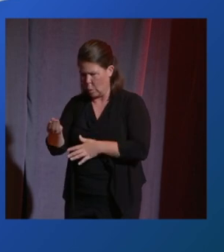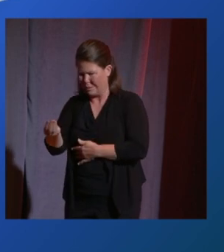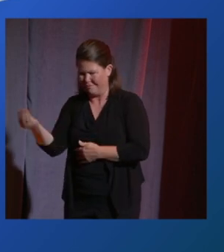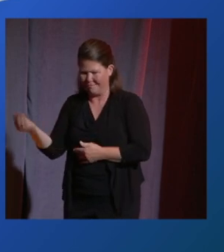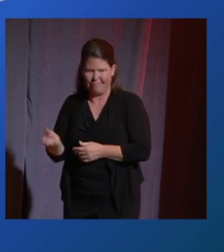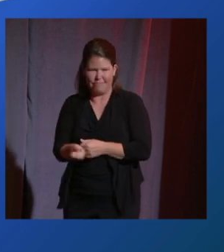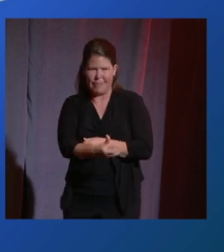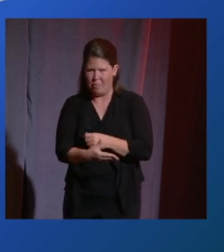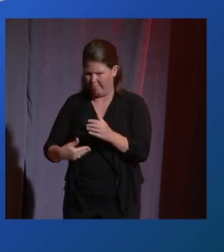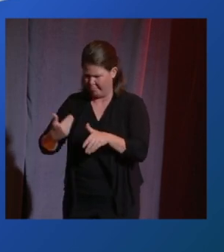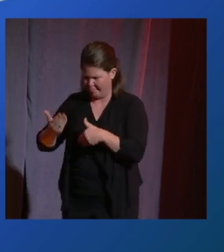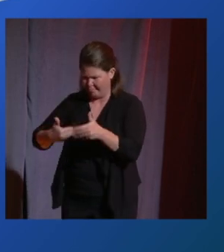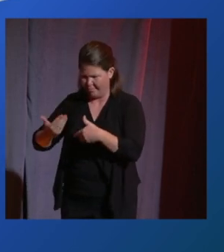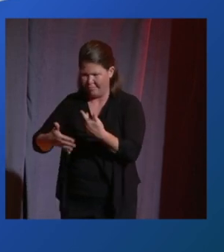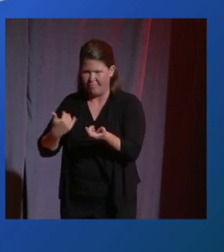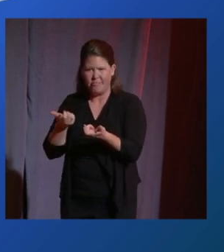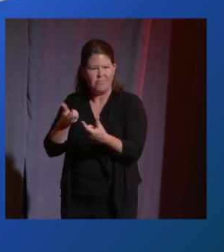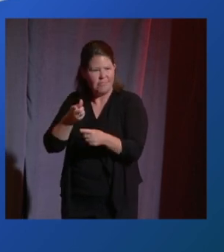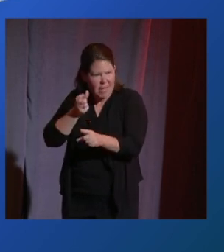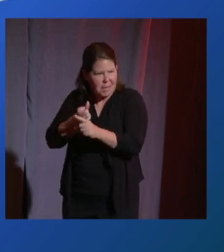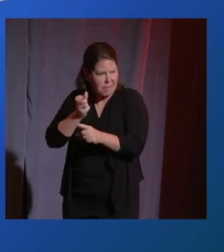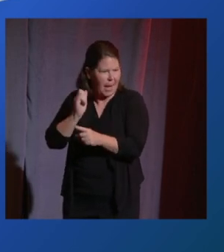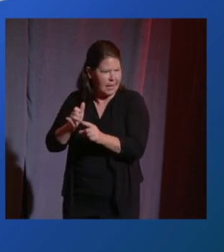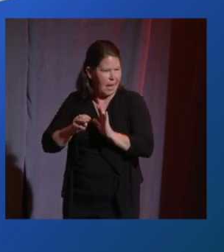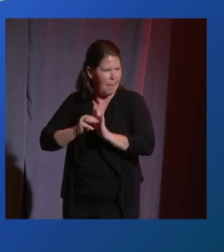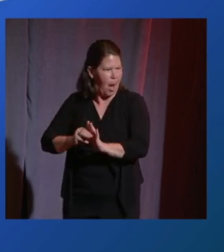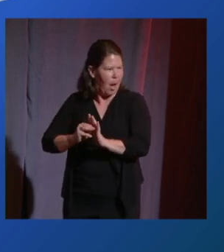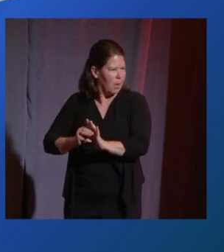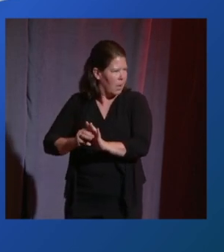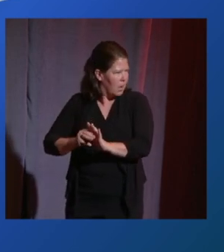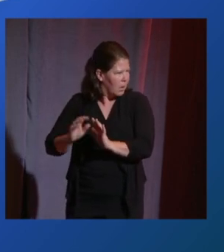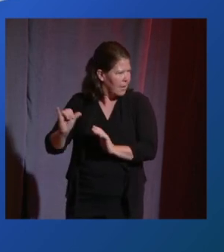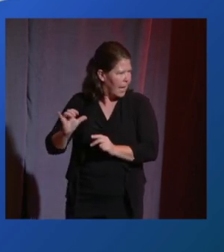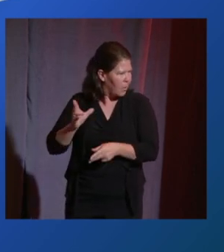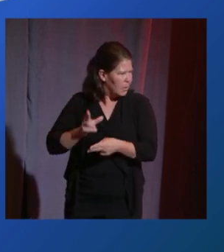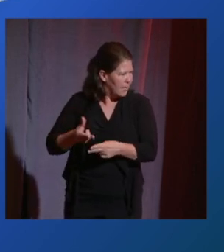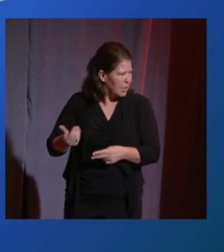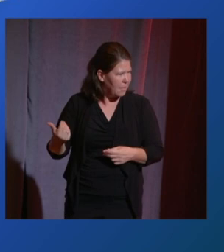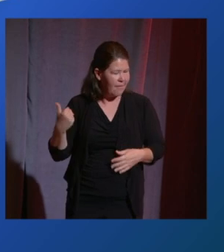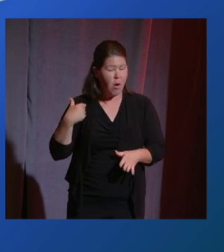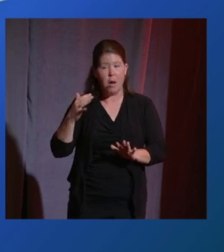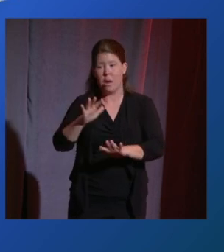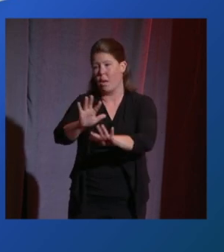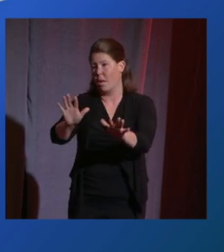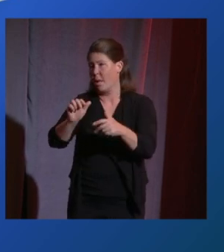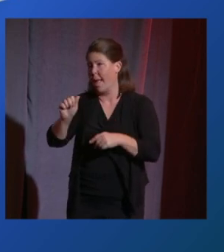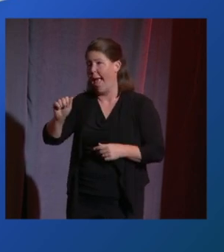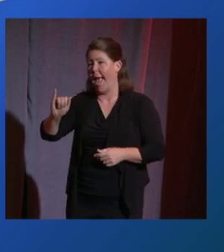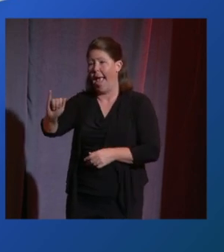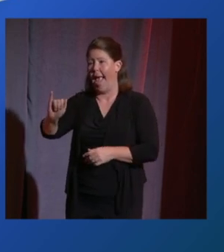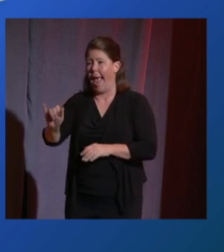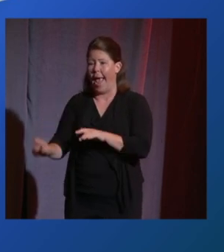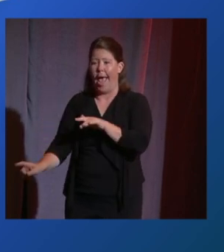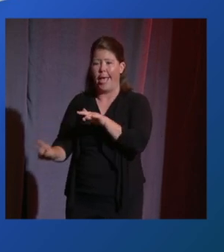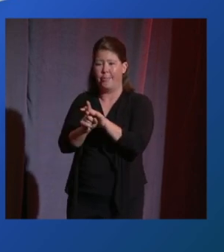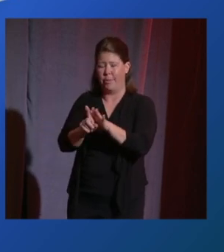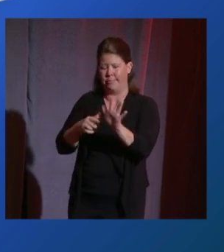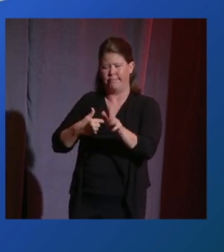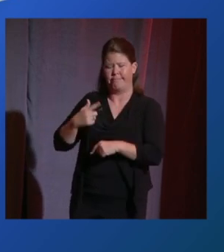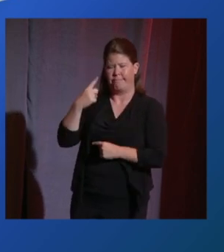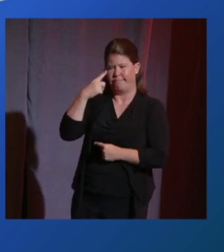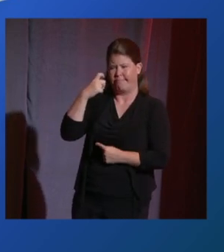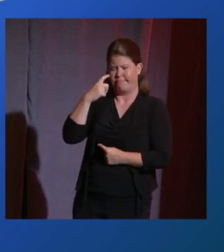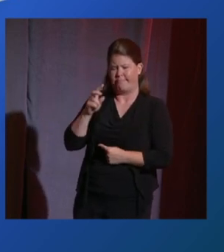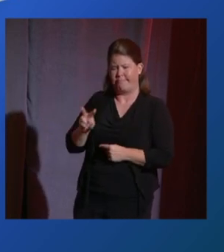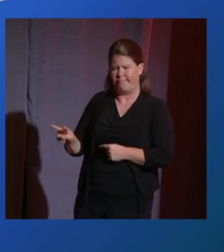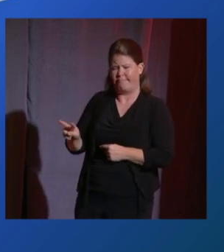models um and as far as jobs I I I was skeptical at first when AI started becoming becoming a thing like I